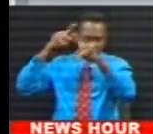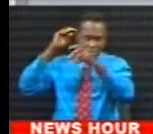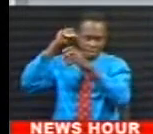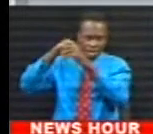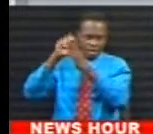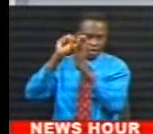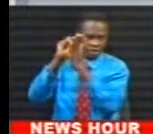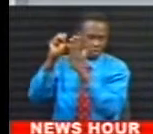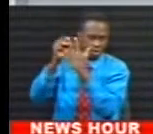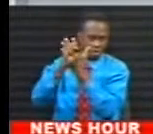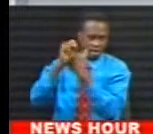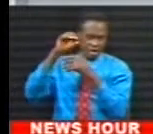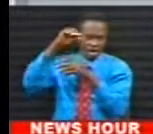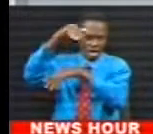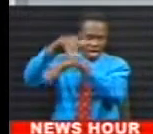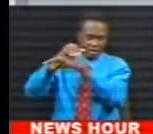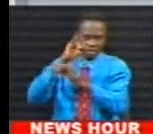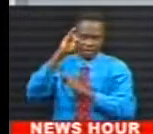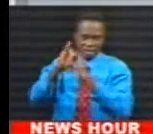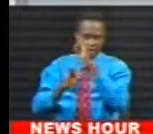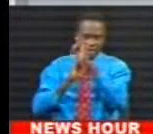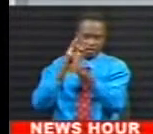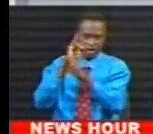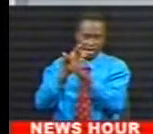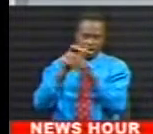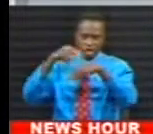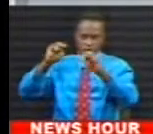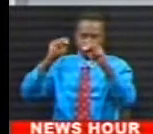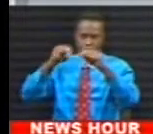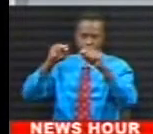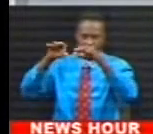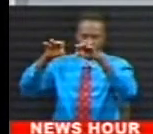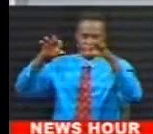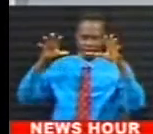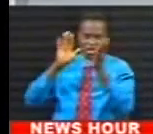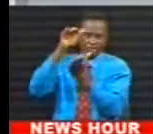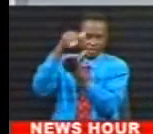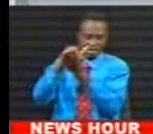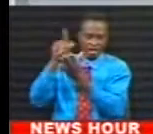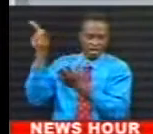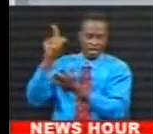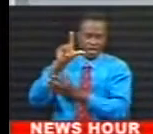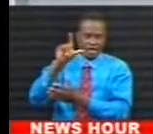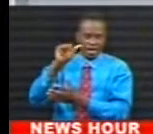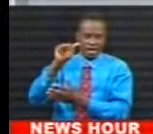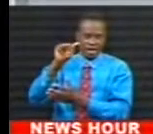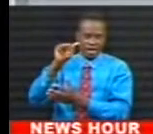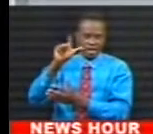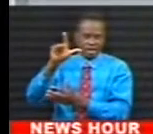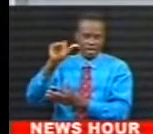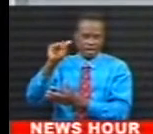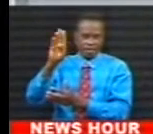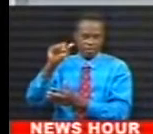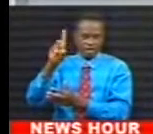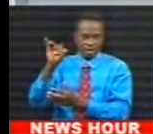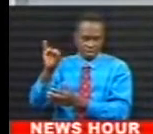8, 2018 at the International Trade Fair Center. The events will bring together top 200 exhibitors from over 16 countries across